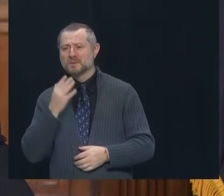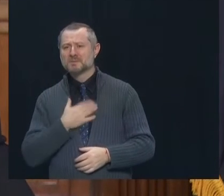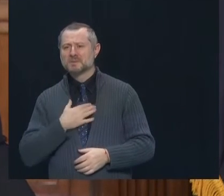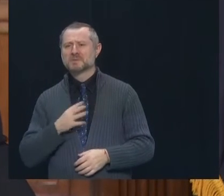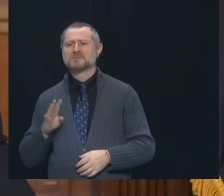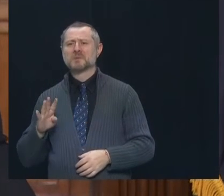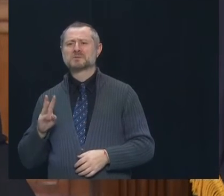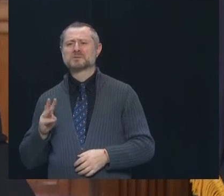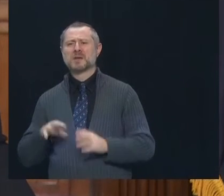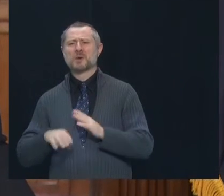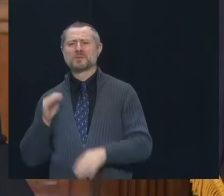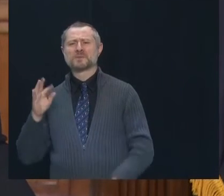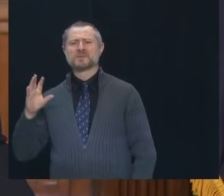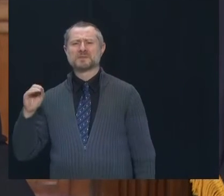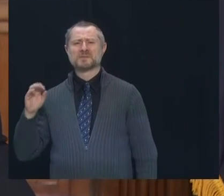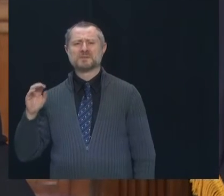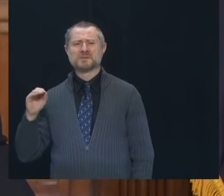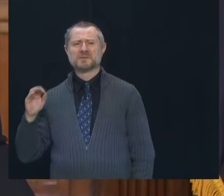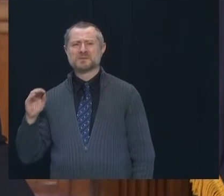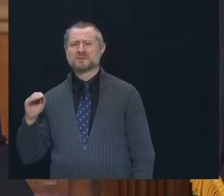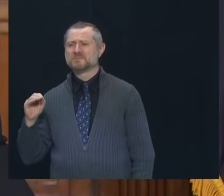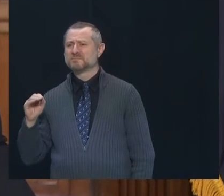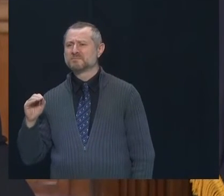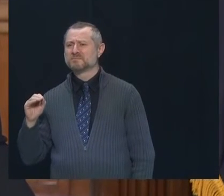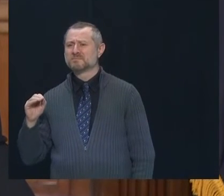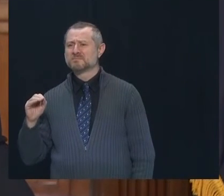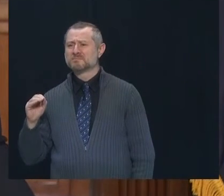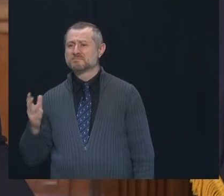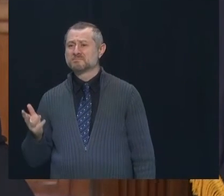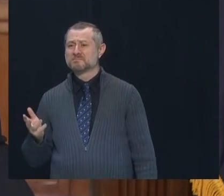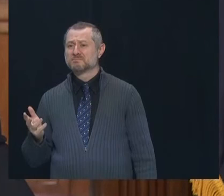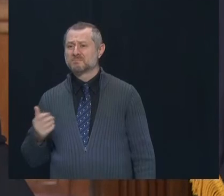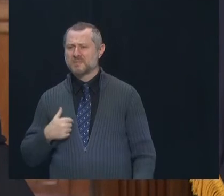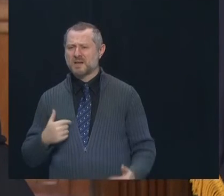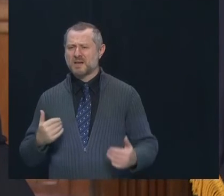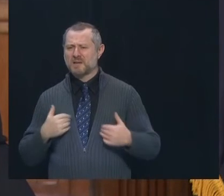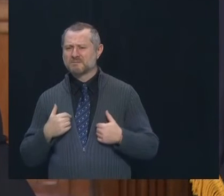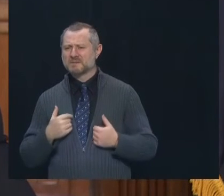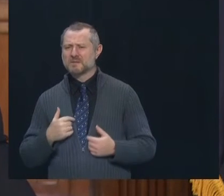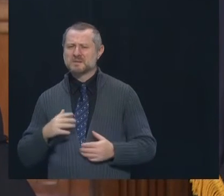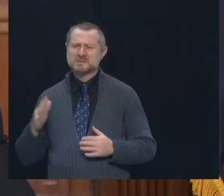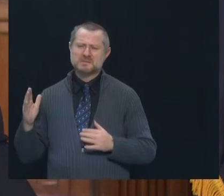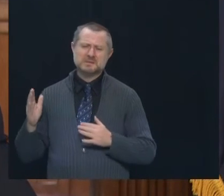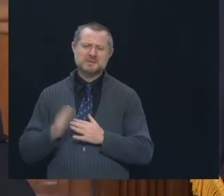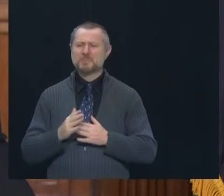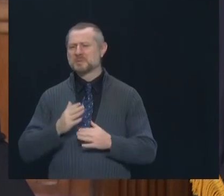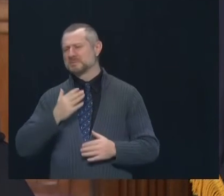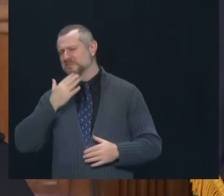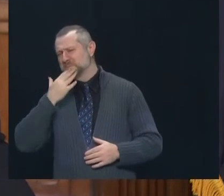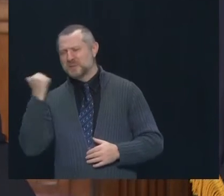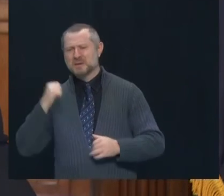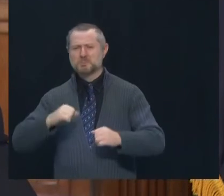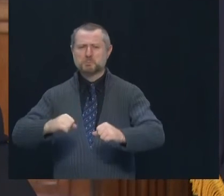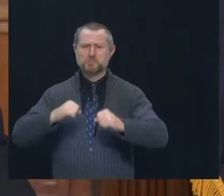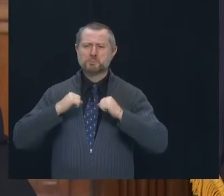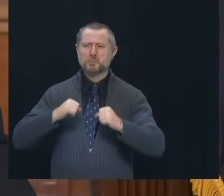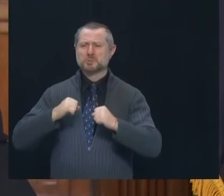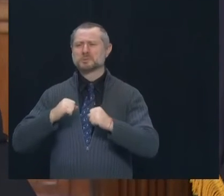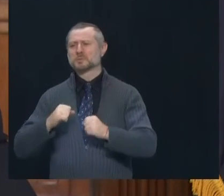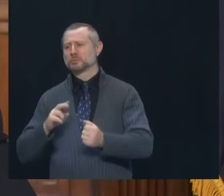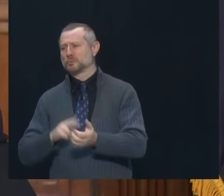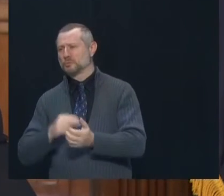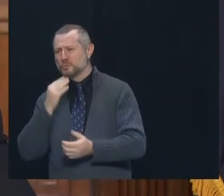50. And we do have state-of-the-art protections. We did a thorough